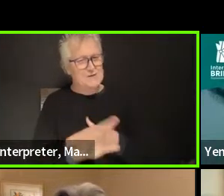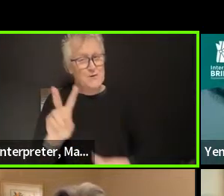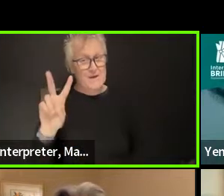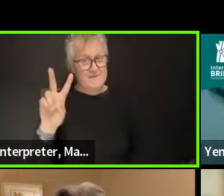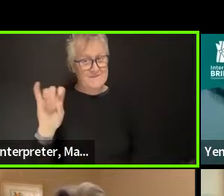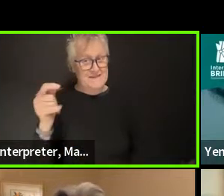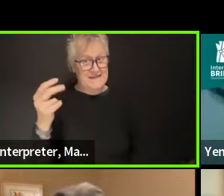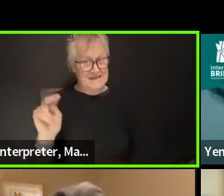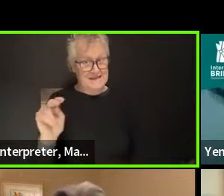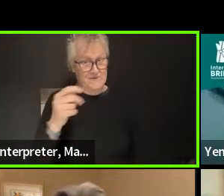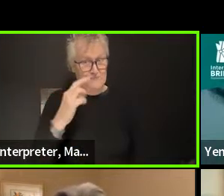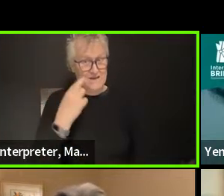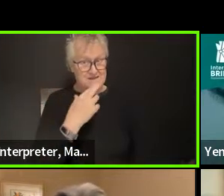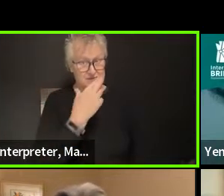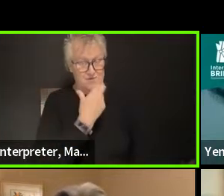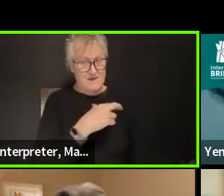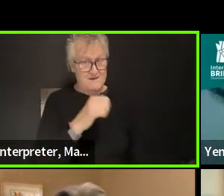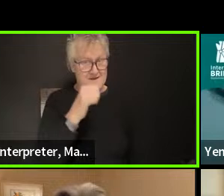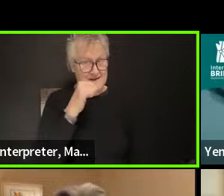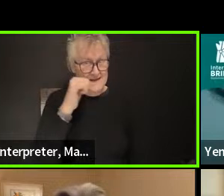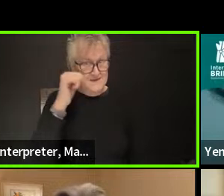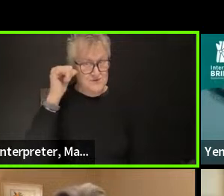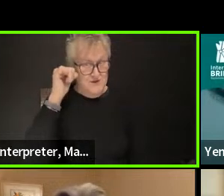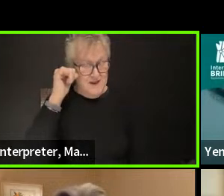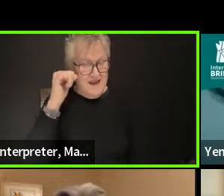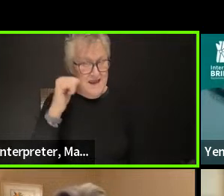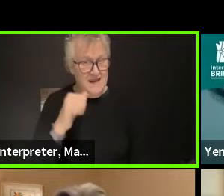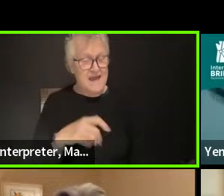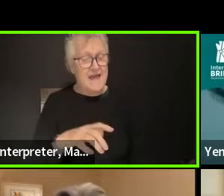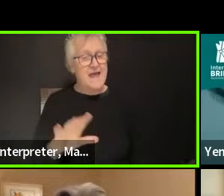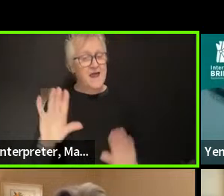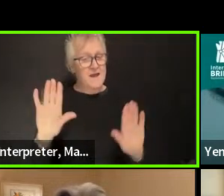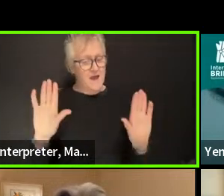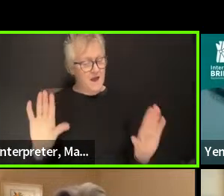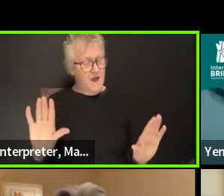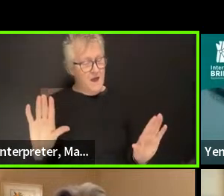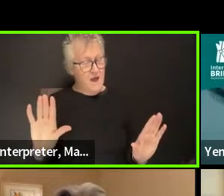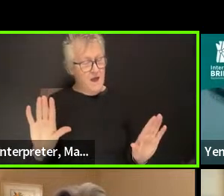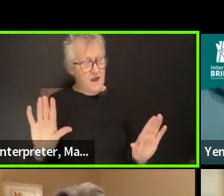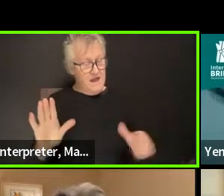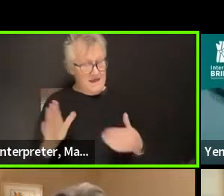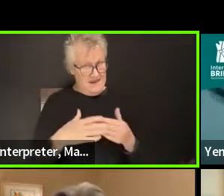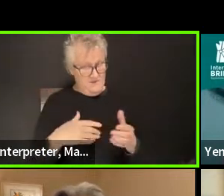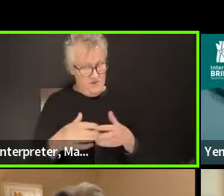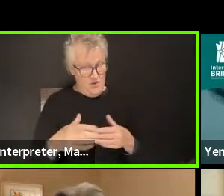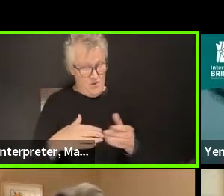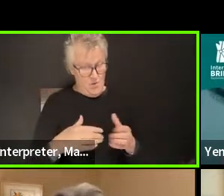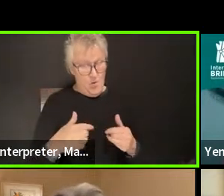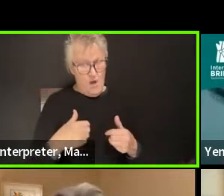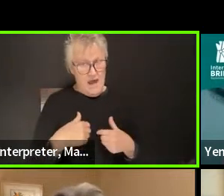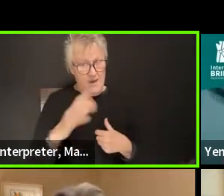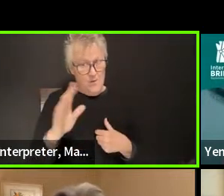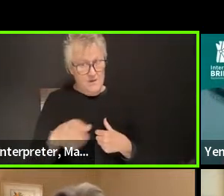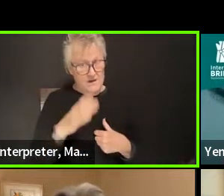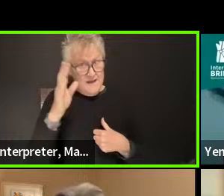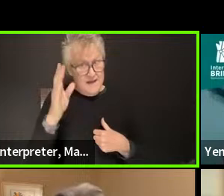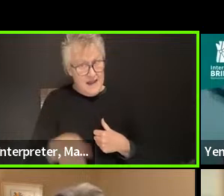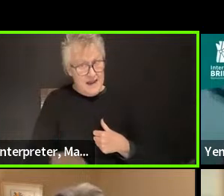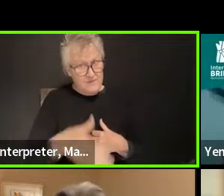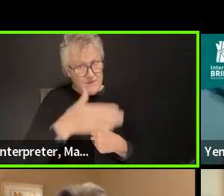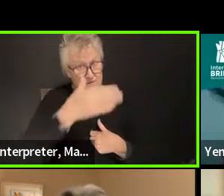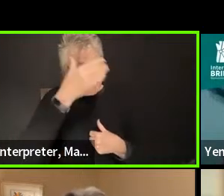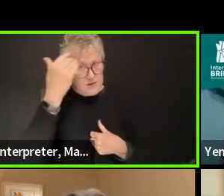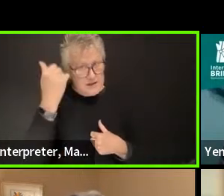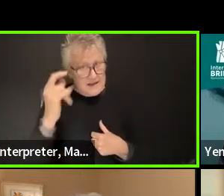forget, I committed to doing it again in 6 months. So let's just say I will eat a completely vegan meal every 6